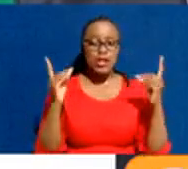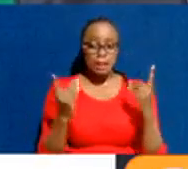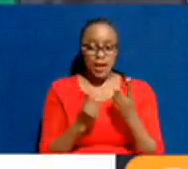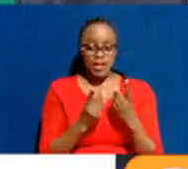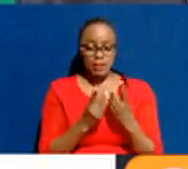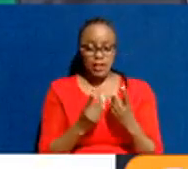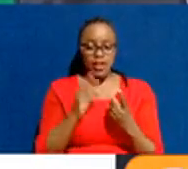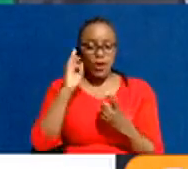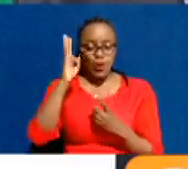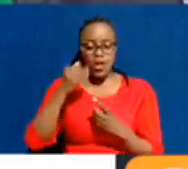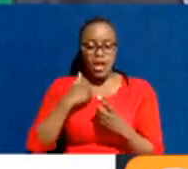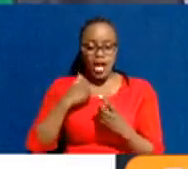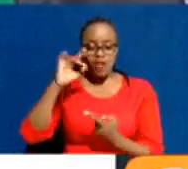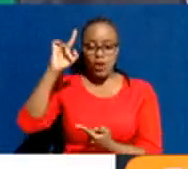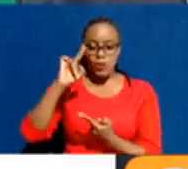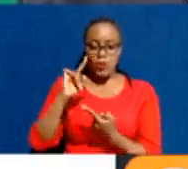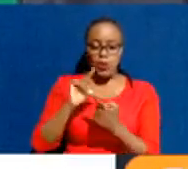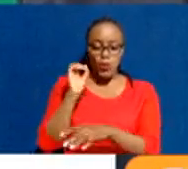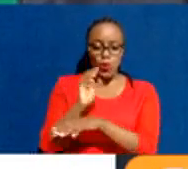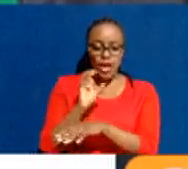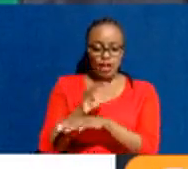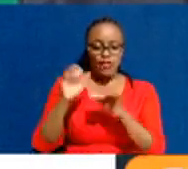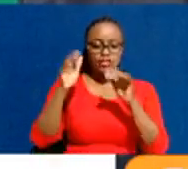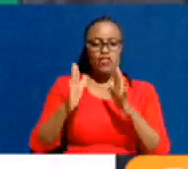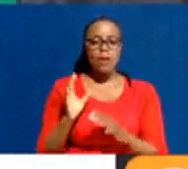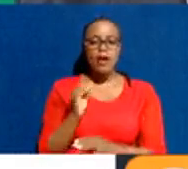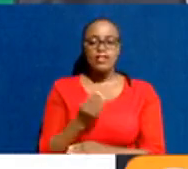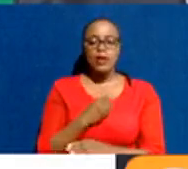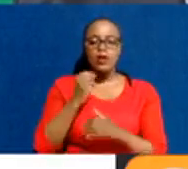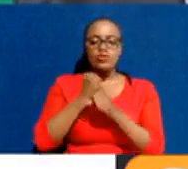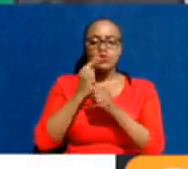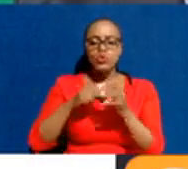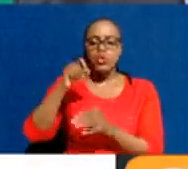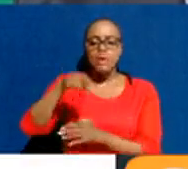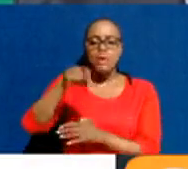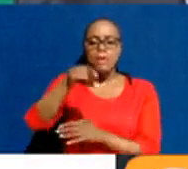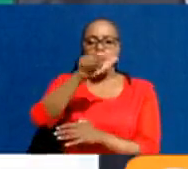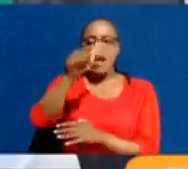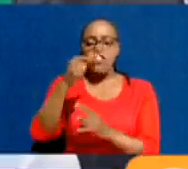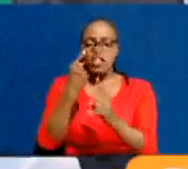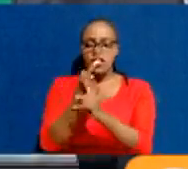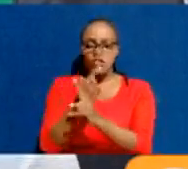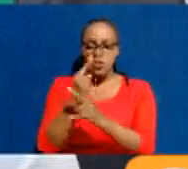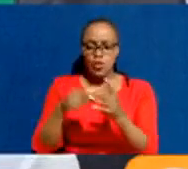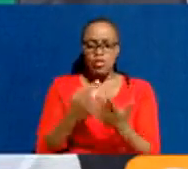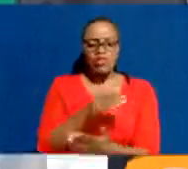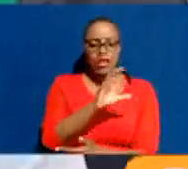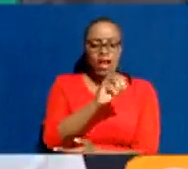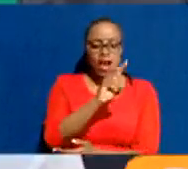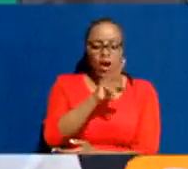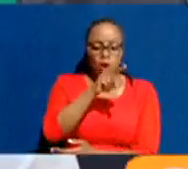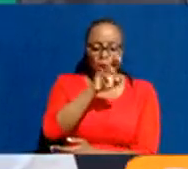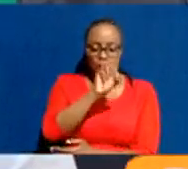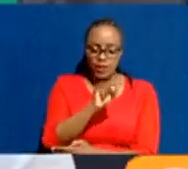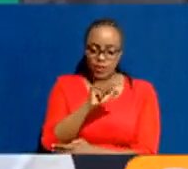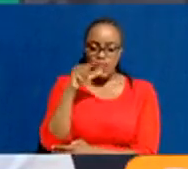going to be depressed, we advise our farmers to plant, among other crops, cowpeas,